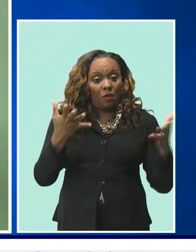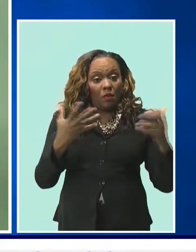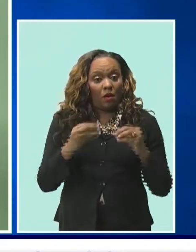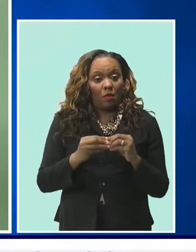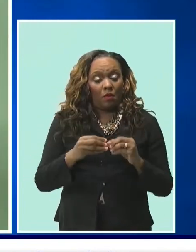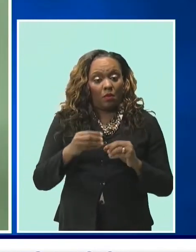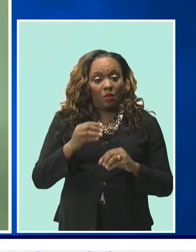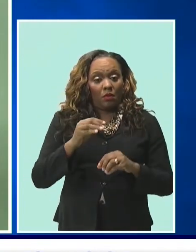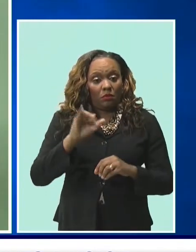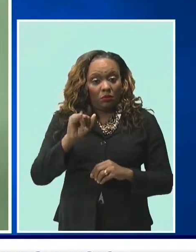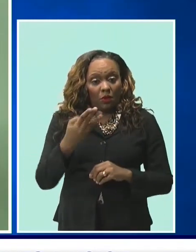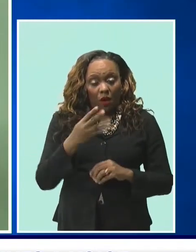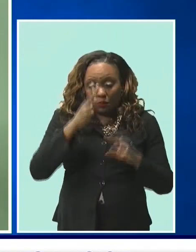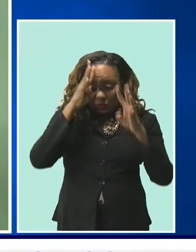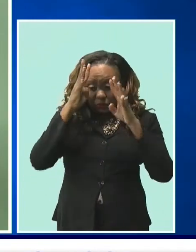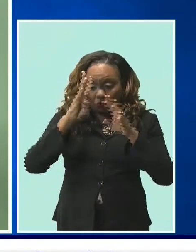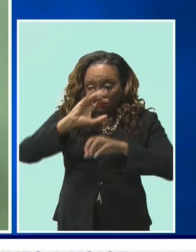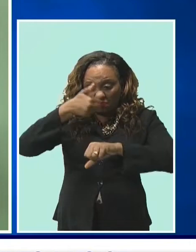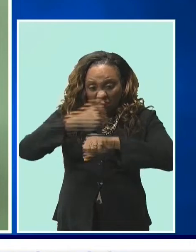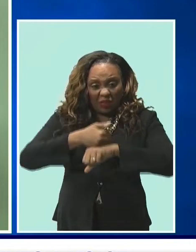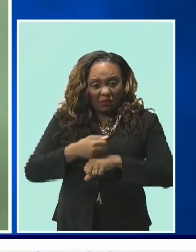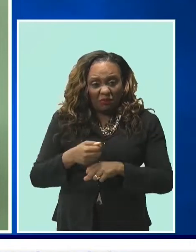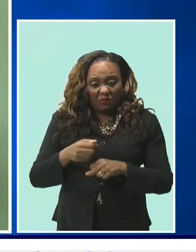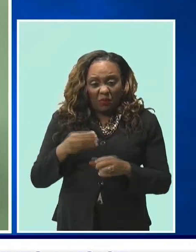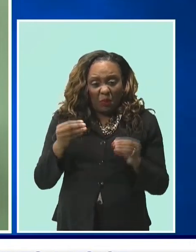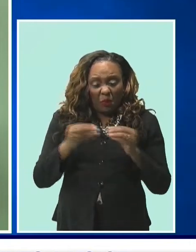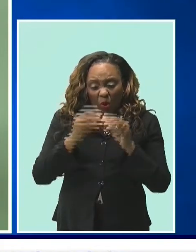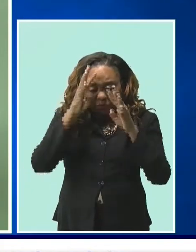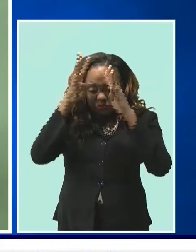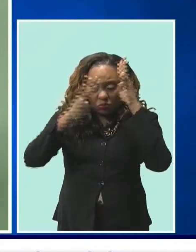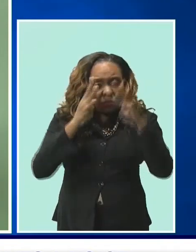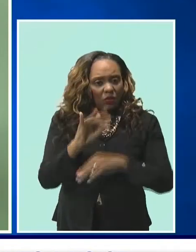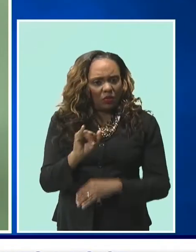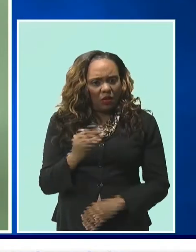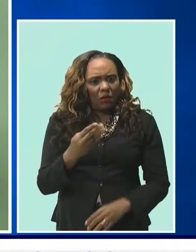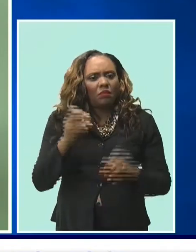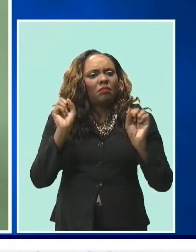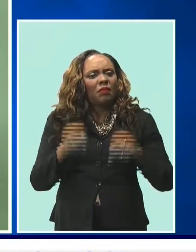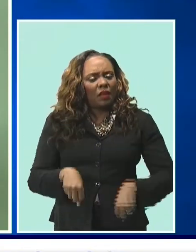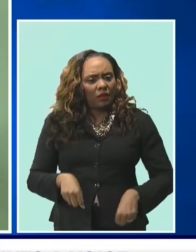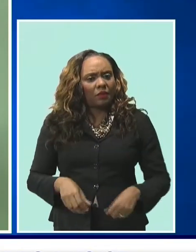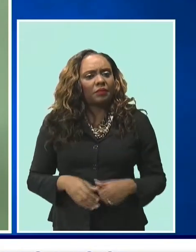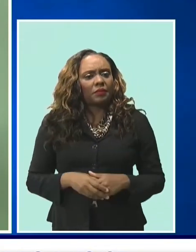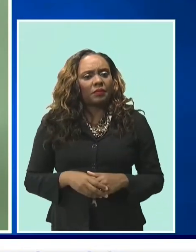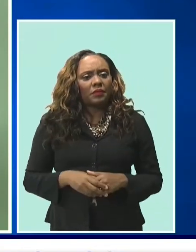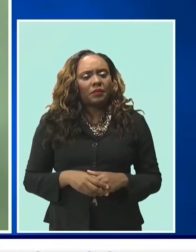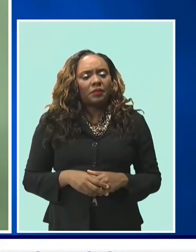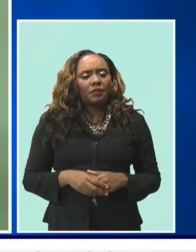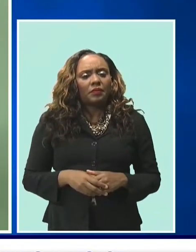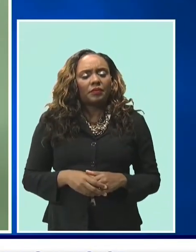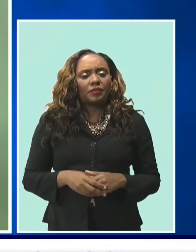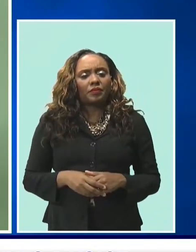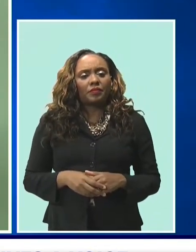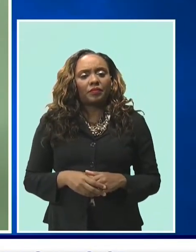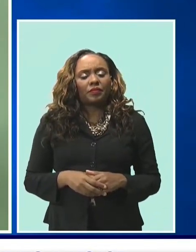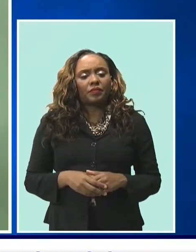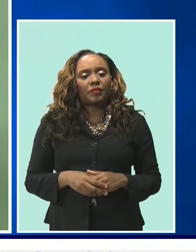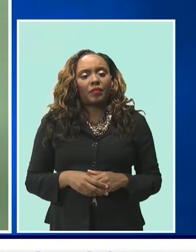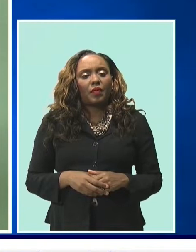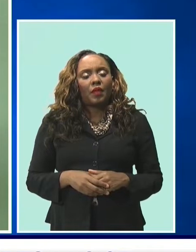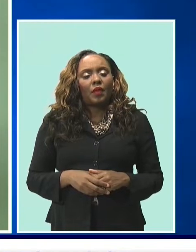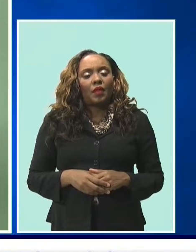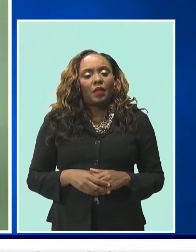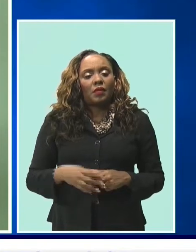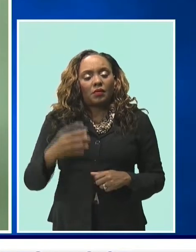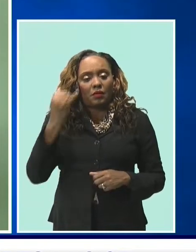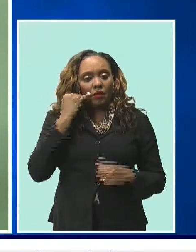I think it's one of the industries where job creation can occur. If we want to monetize what's